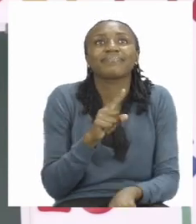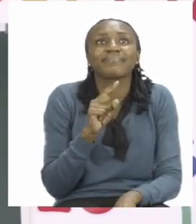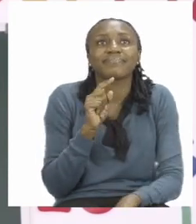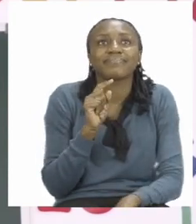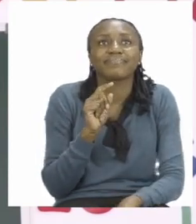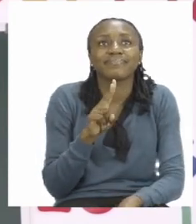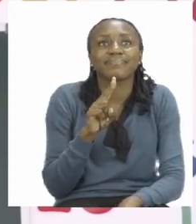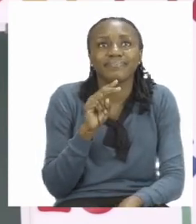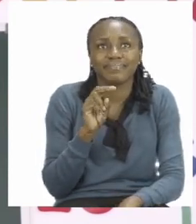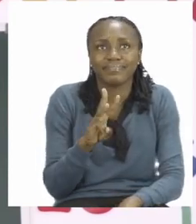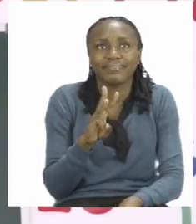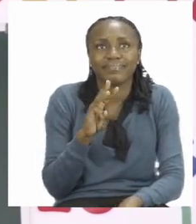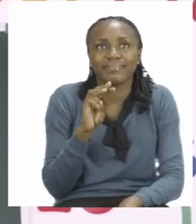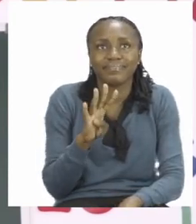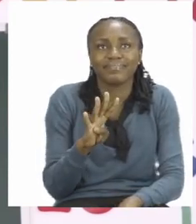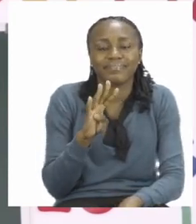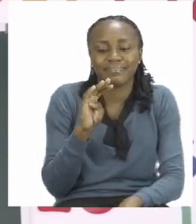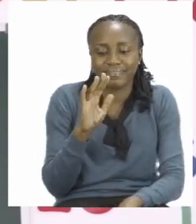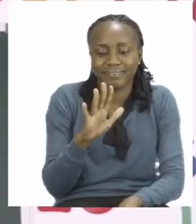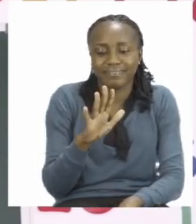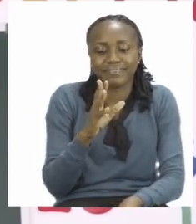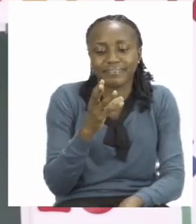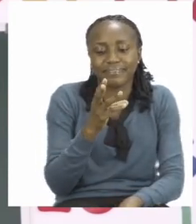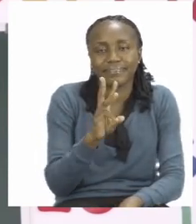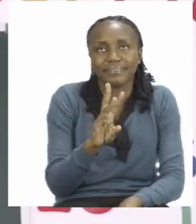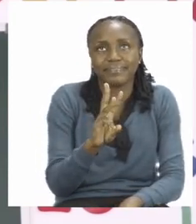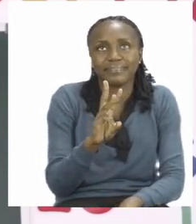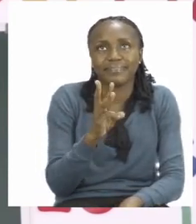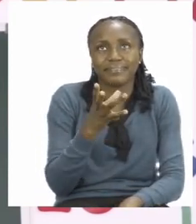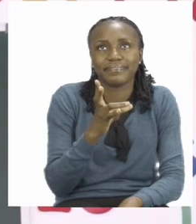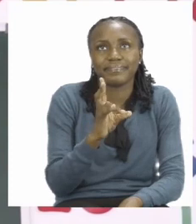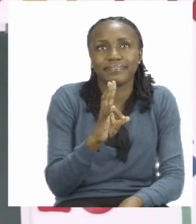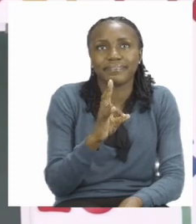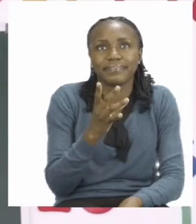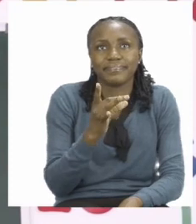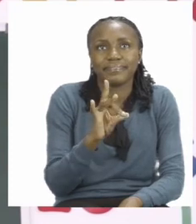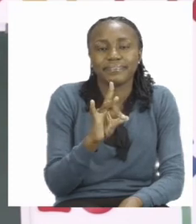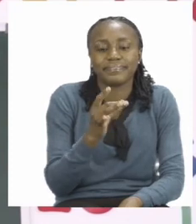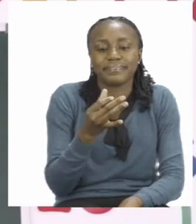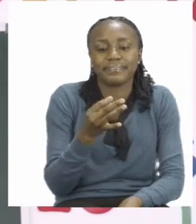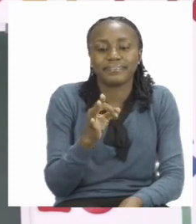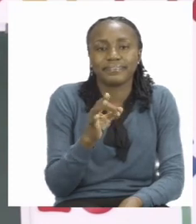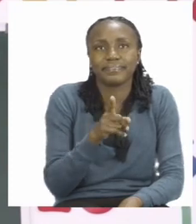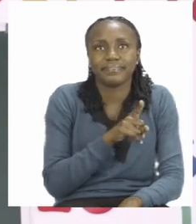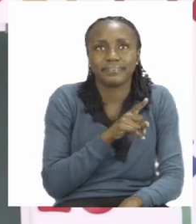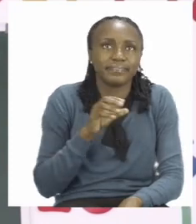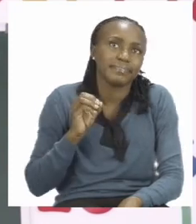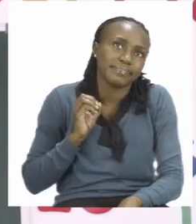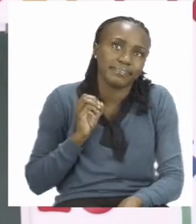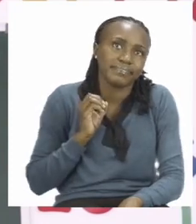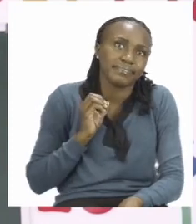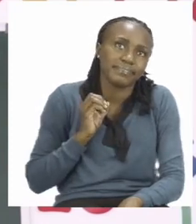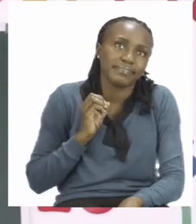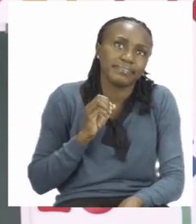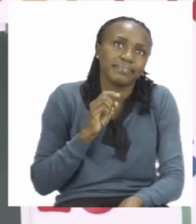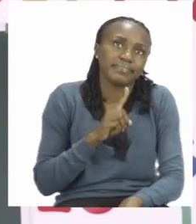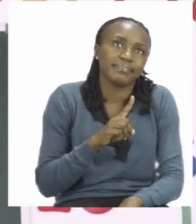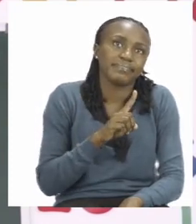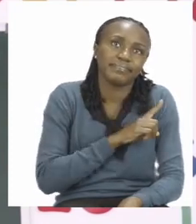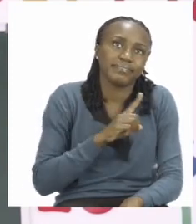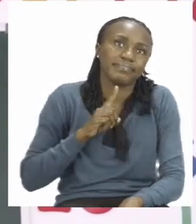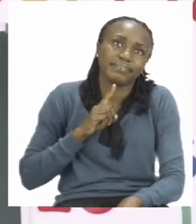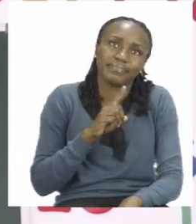1, 2, 3, 4, 5, 6, 7, 8, 9, 10.